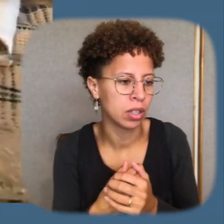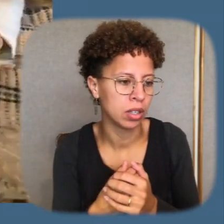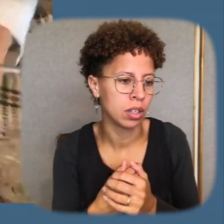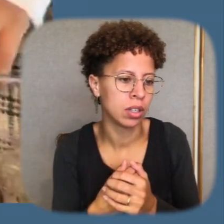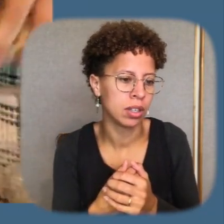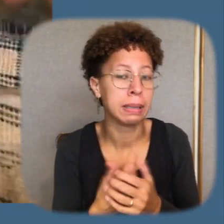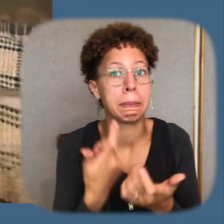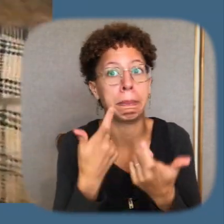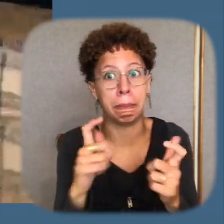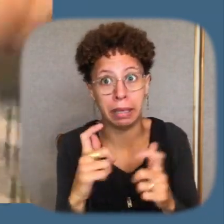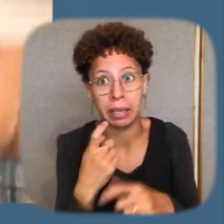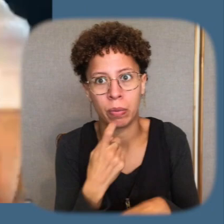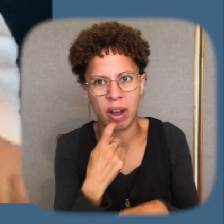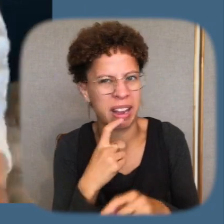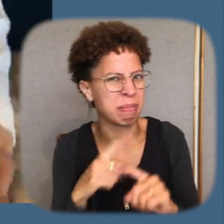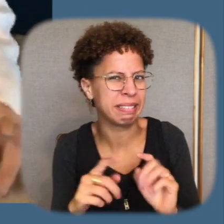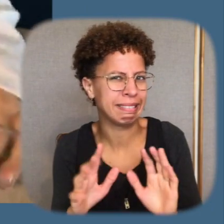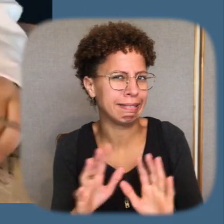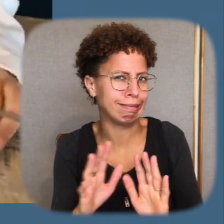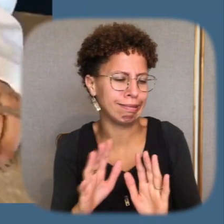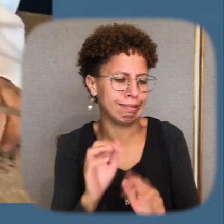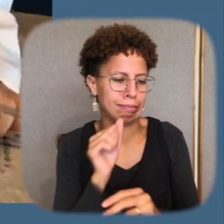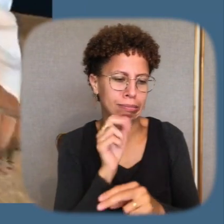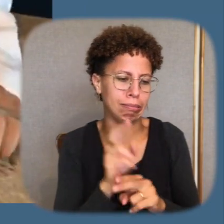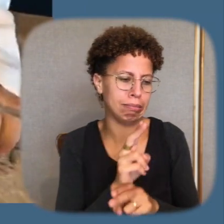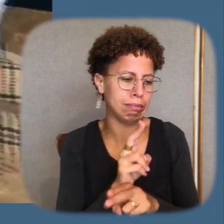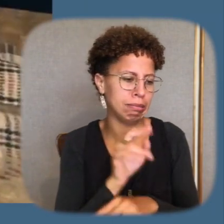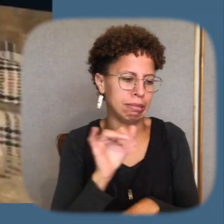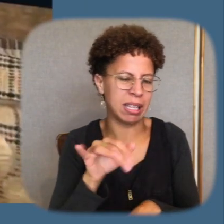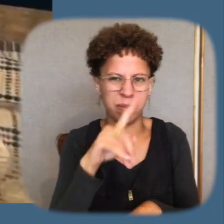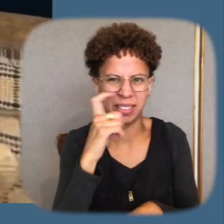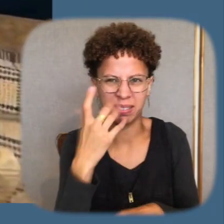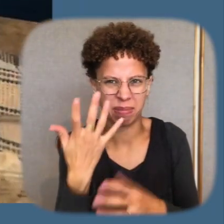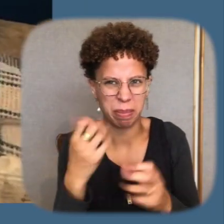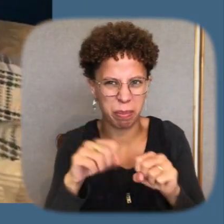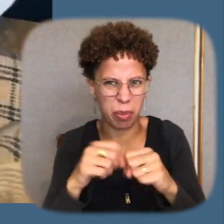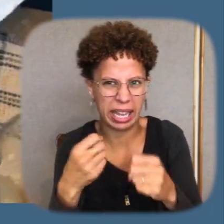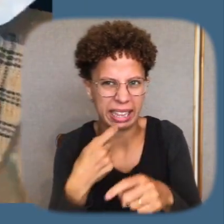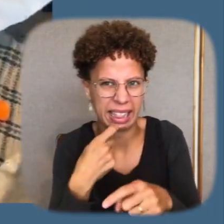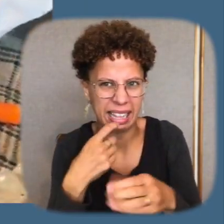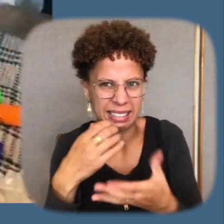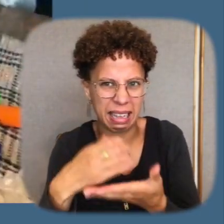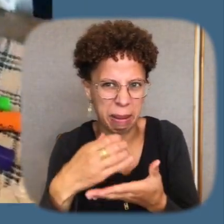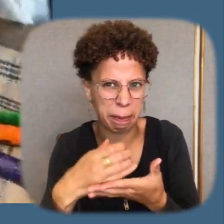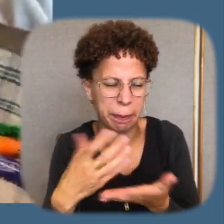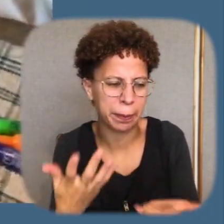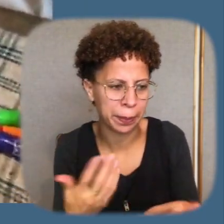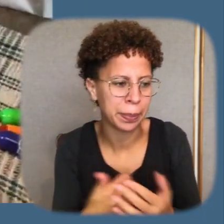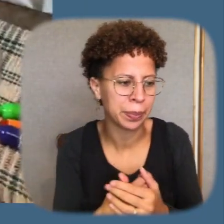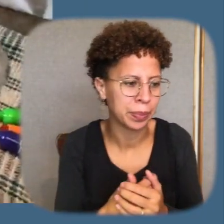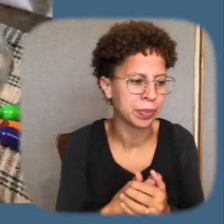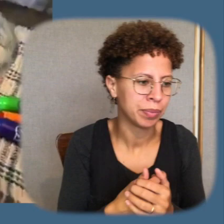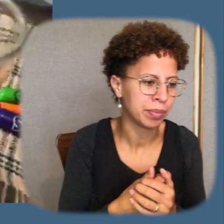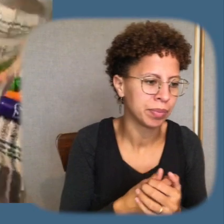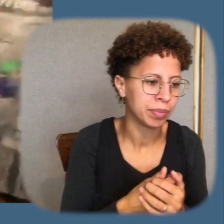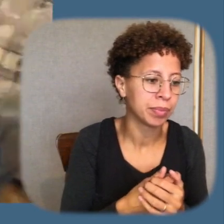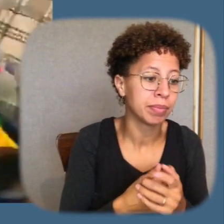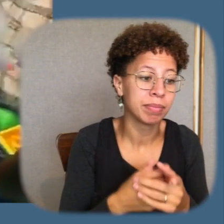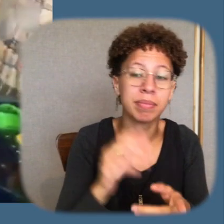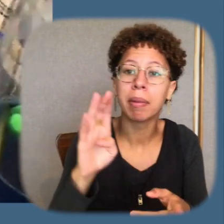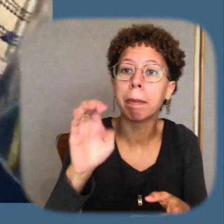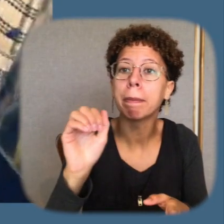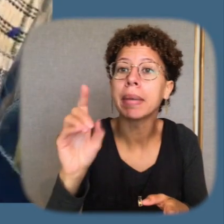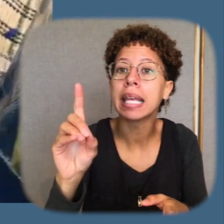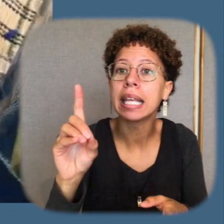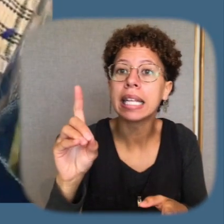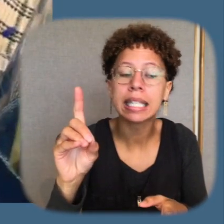the big giant rocks are what you wanted to try, but I don't think we'll use those just because they might break the glass. Okay,